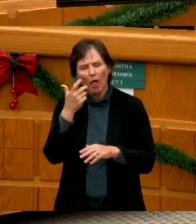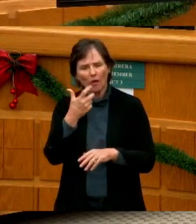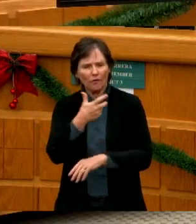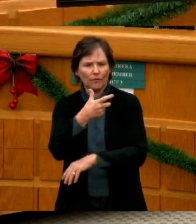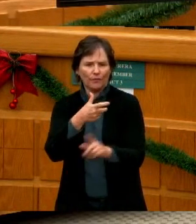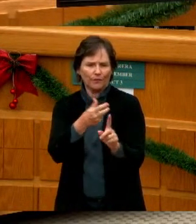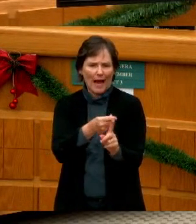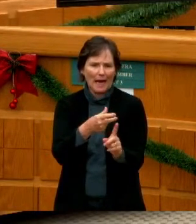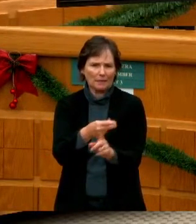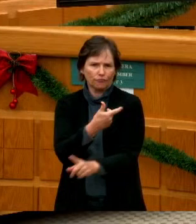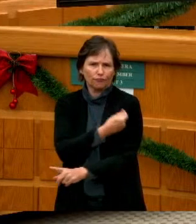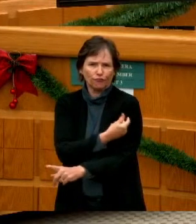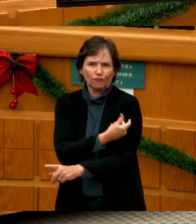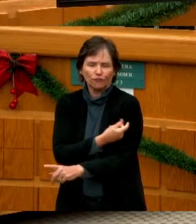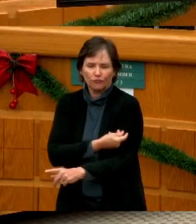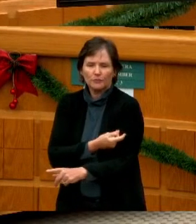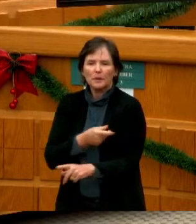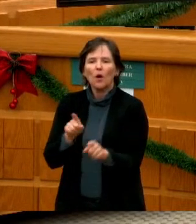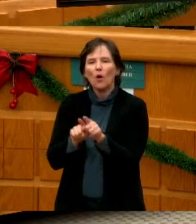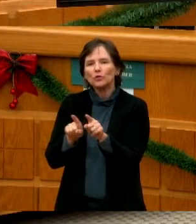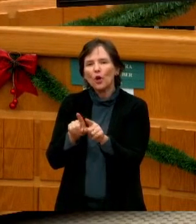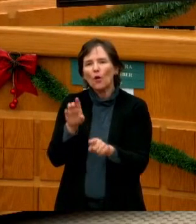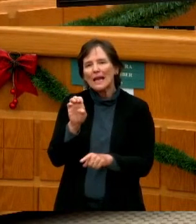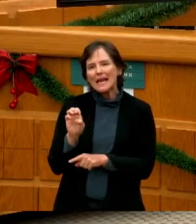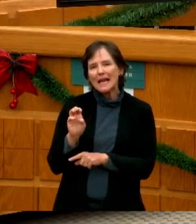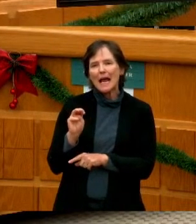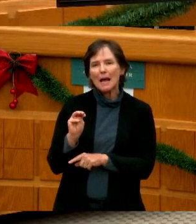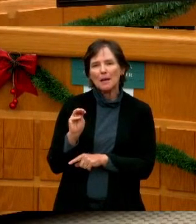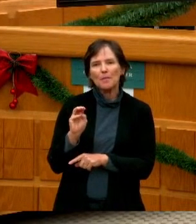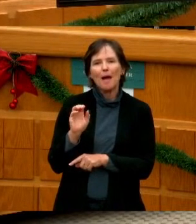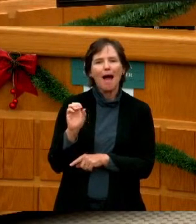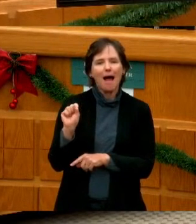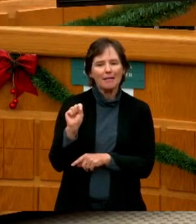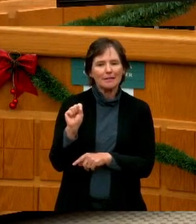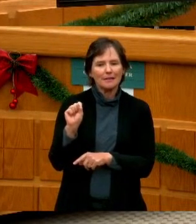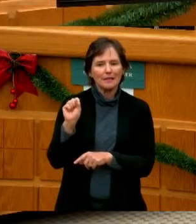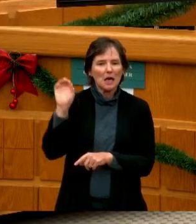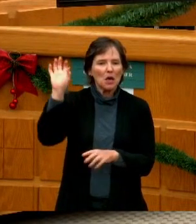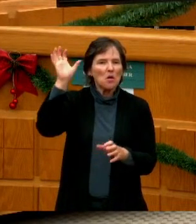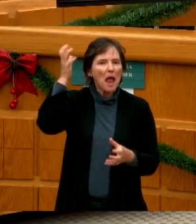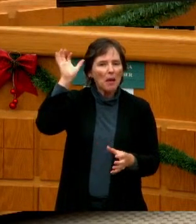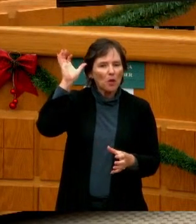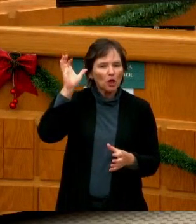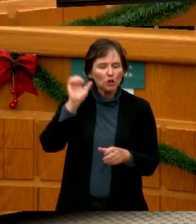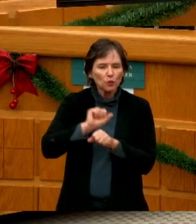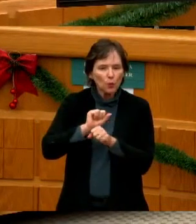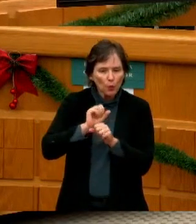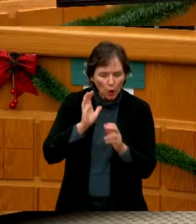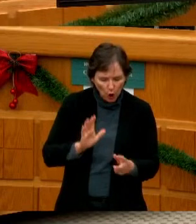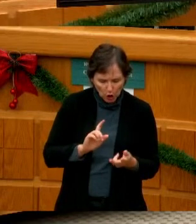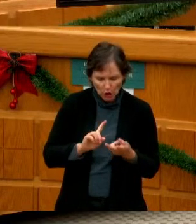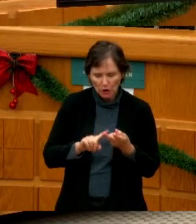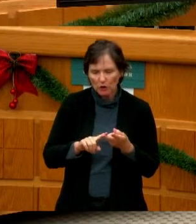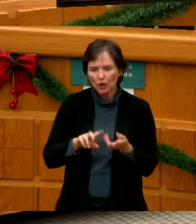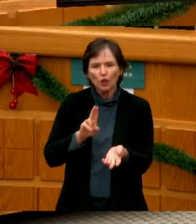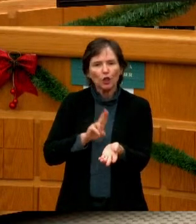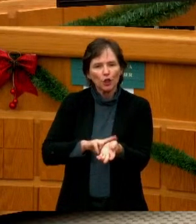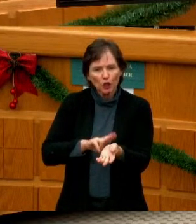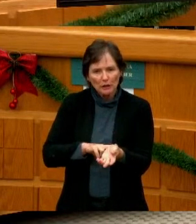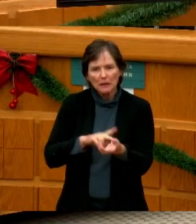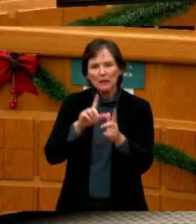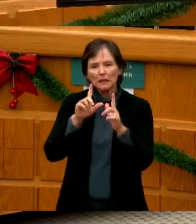patients will also get vaccinated. EMS and nursing home personnel as well. As more vaccines become